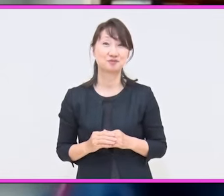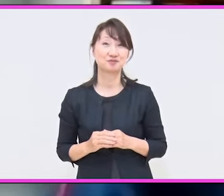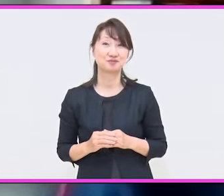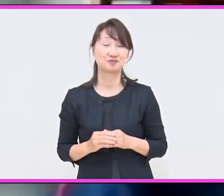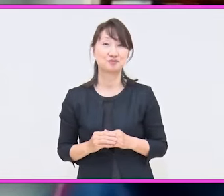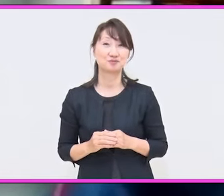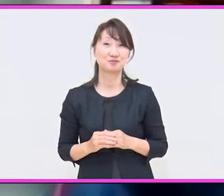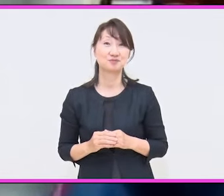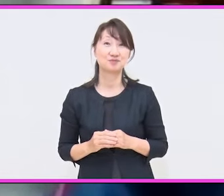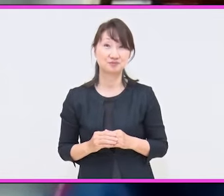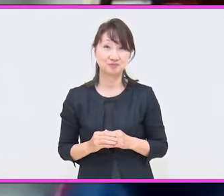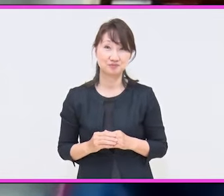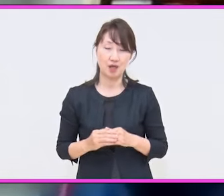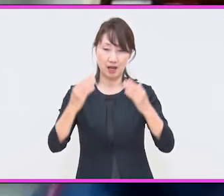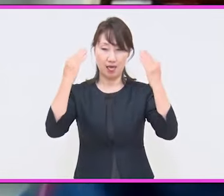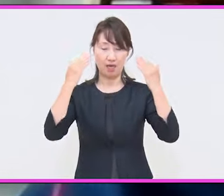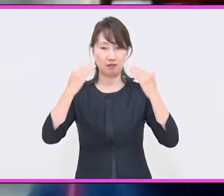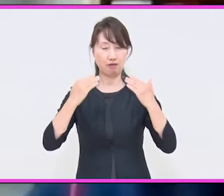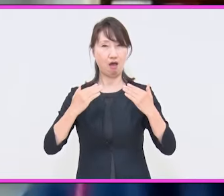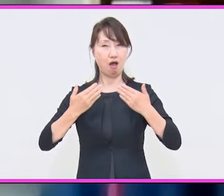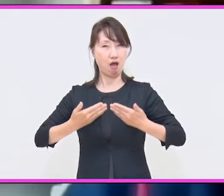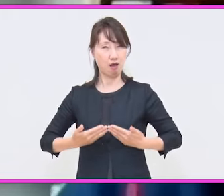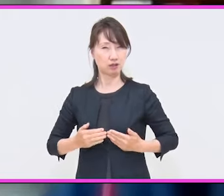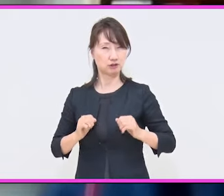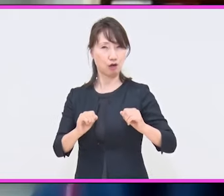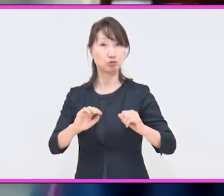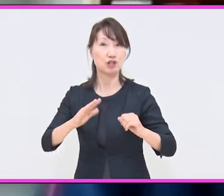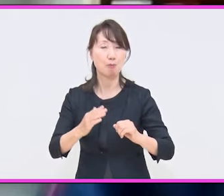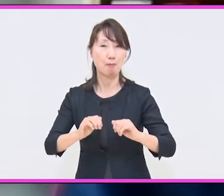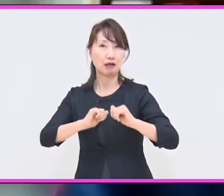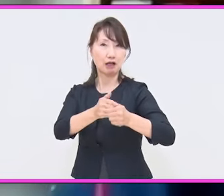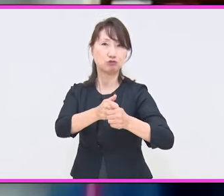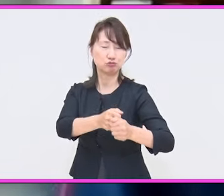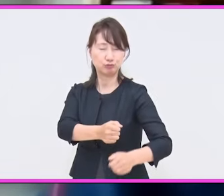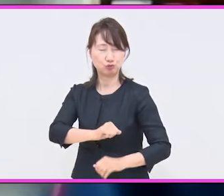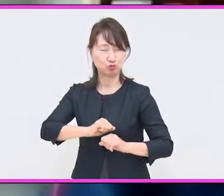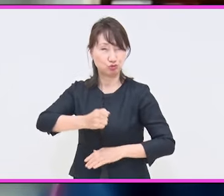I try and do it quietly, but inside.It is so important to me.